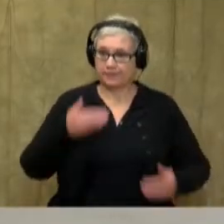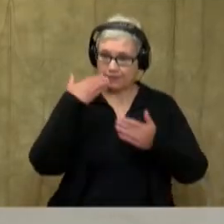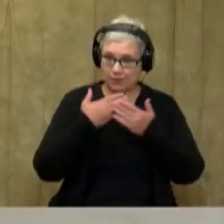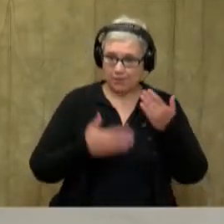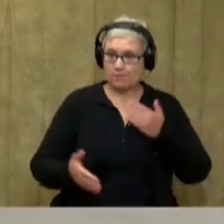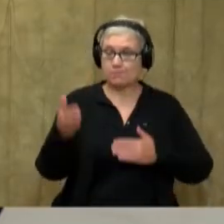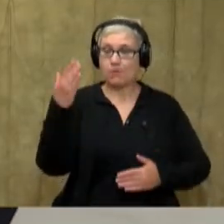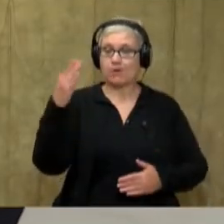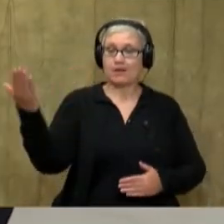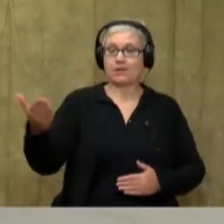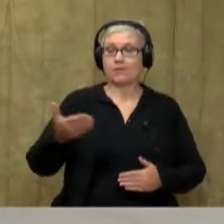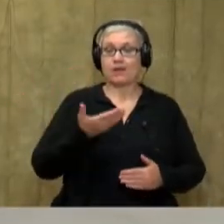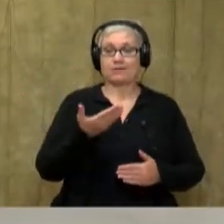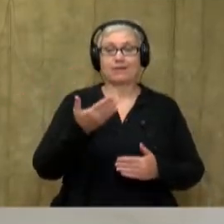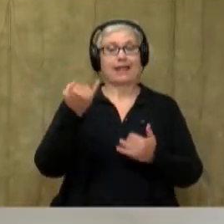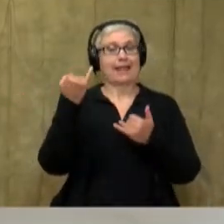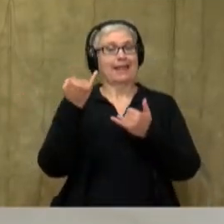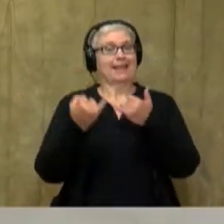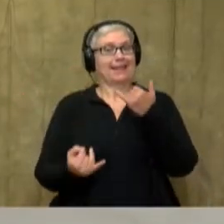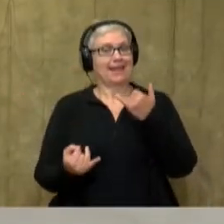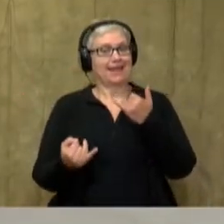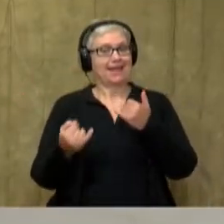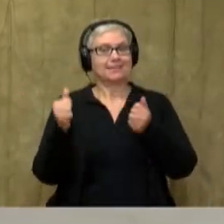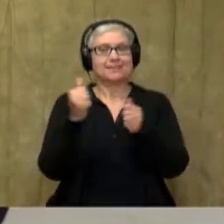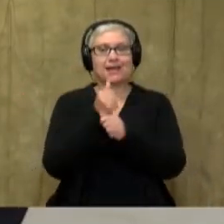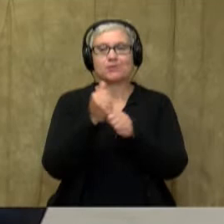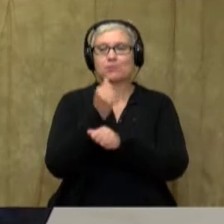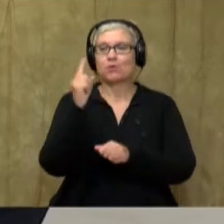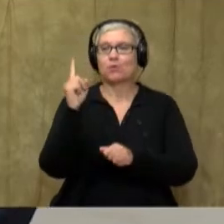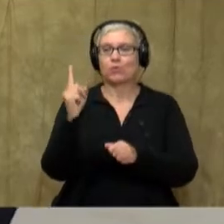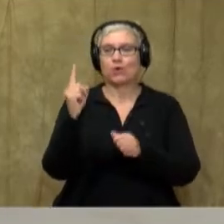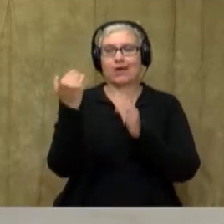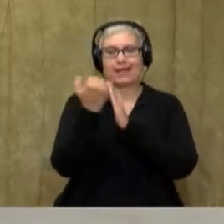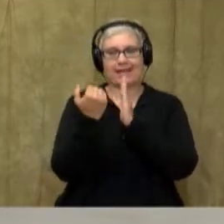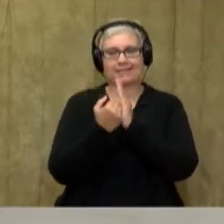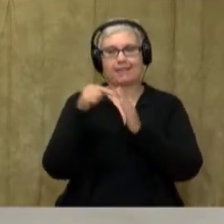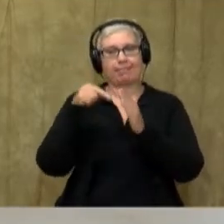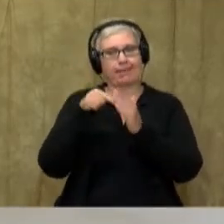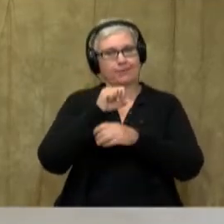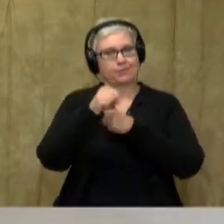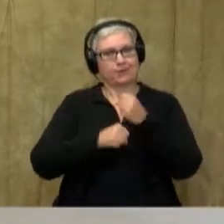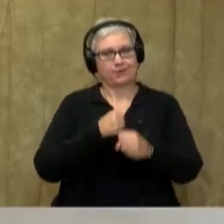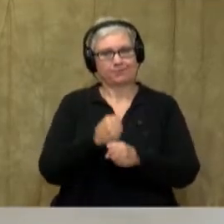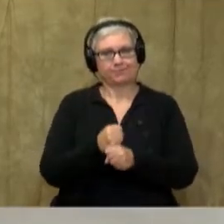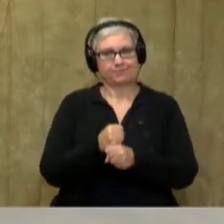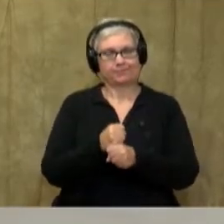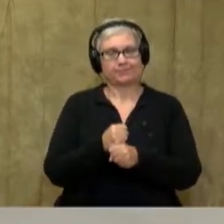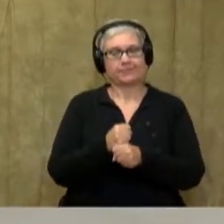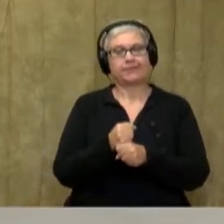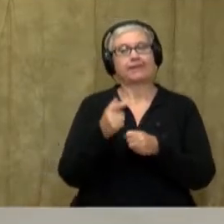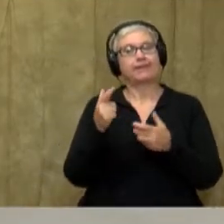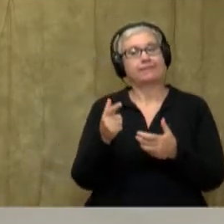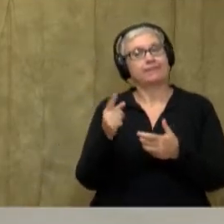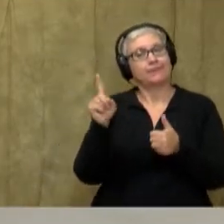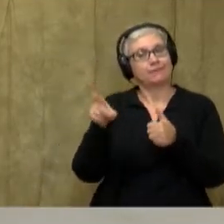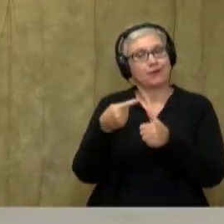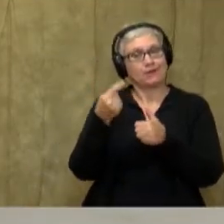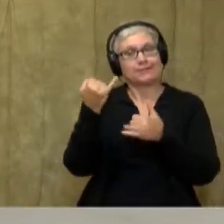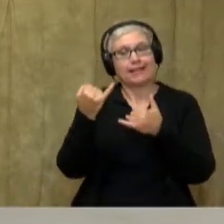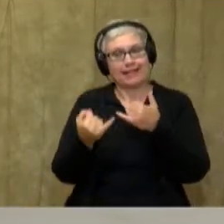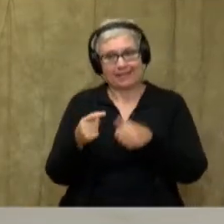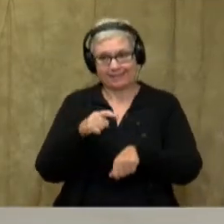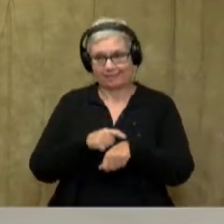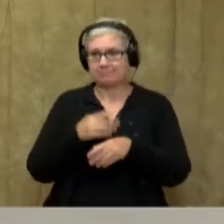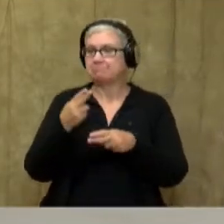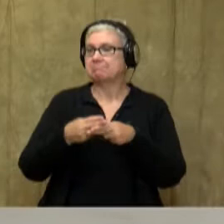Good morning and welcome to the last Algebra I lesson of this school year. For those tuning in for the first and last time, my name is